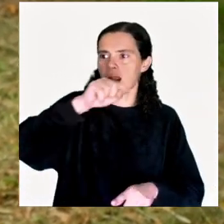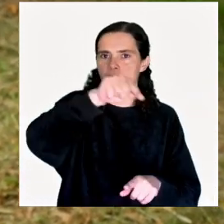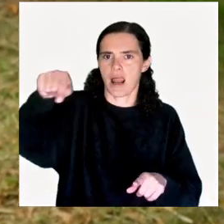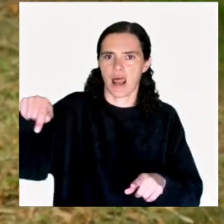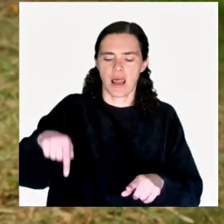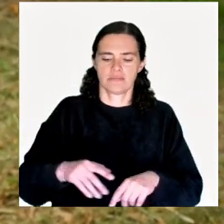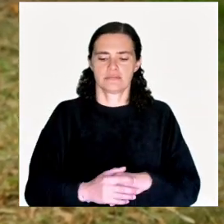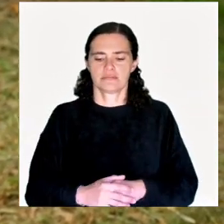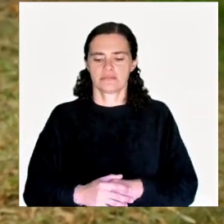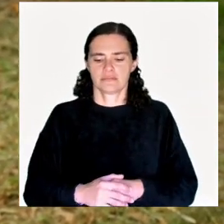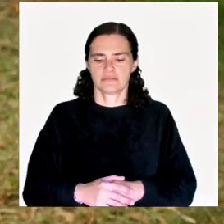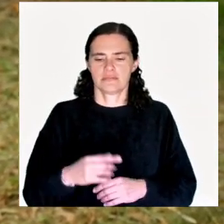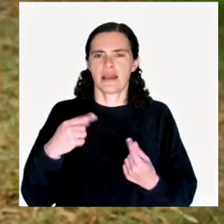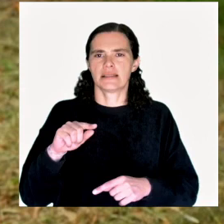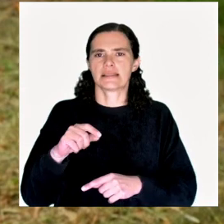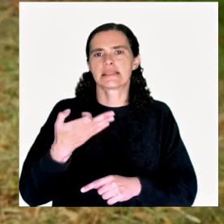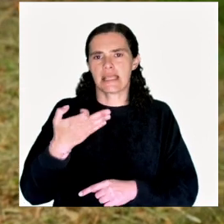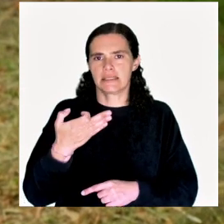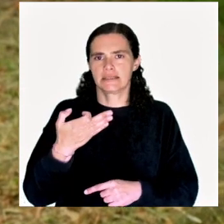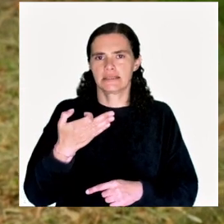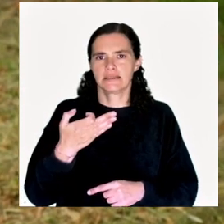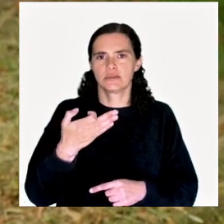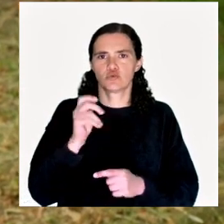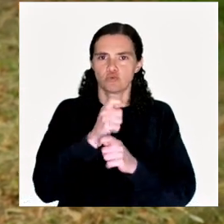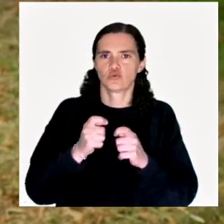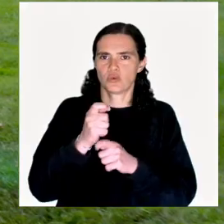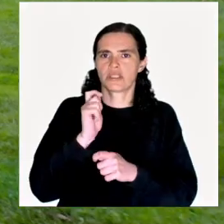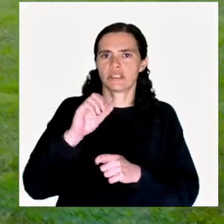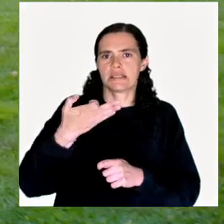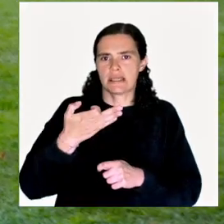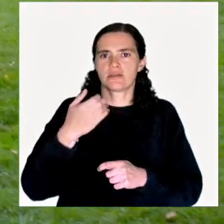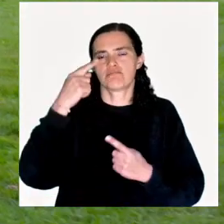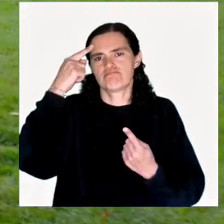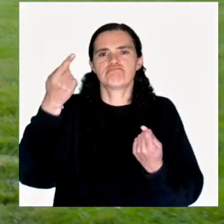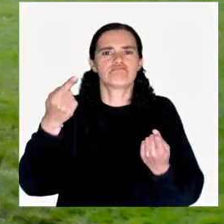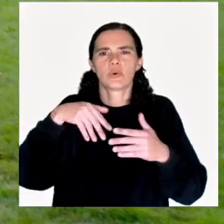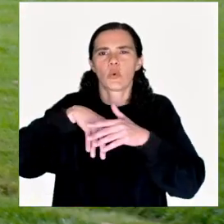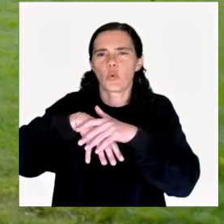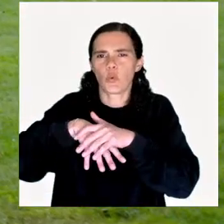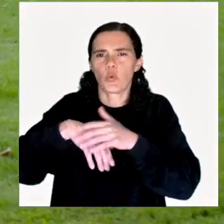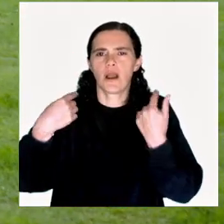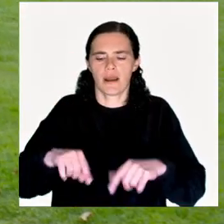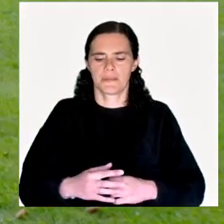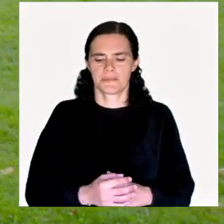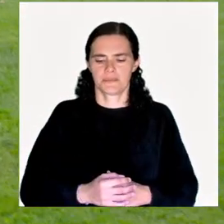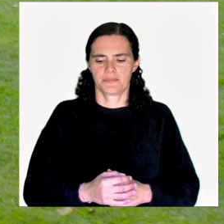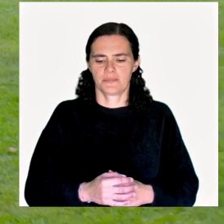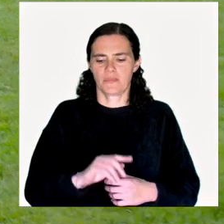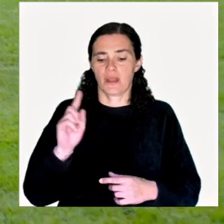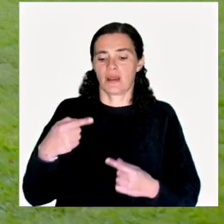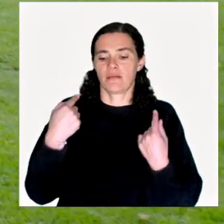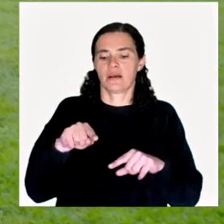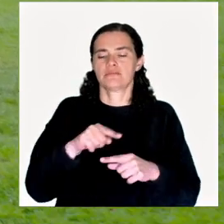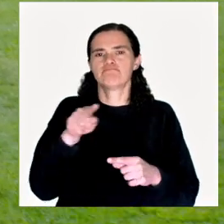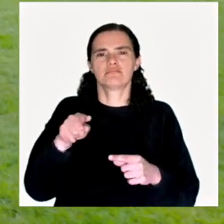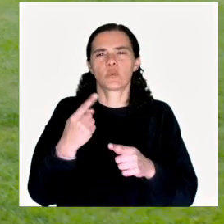park with 7 sculptures, 7 roots that